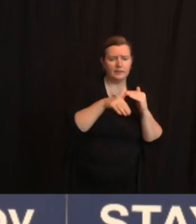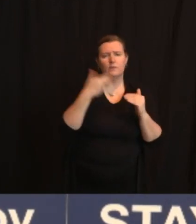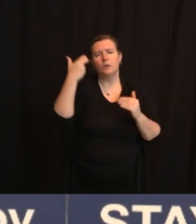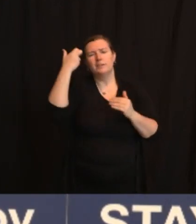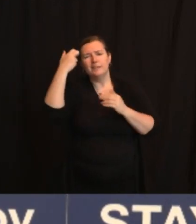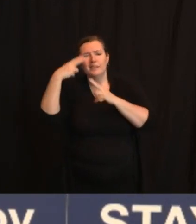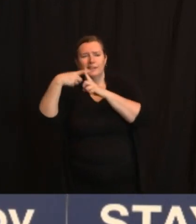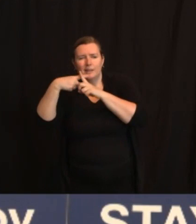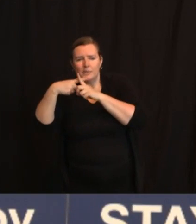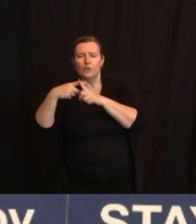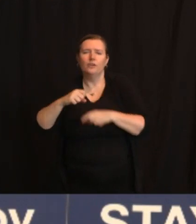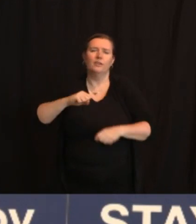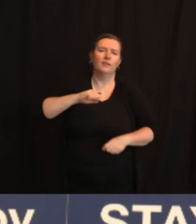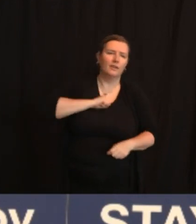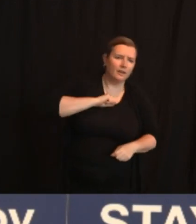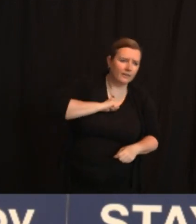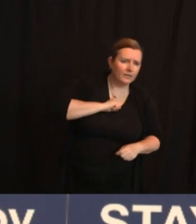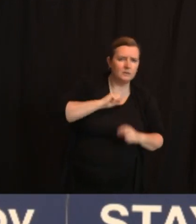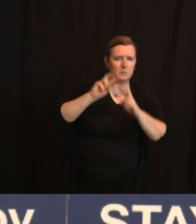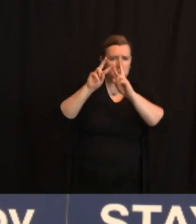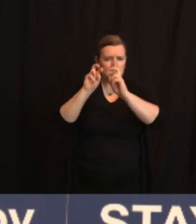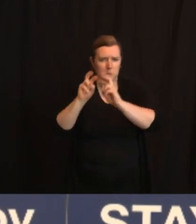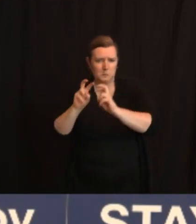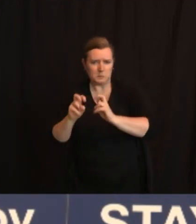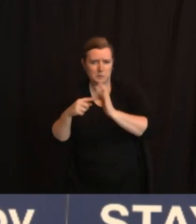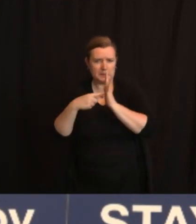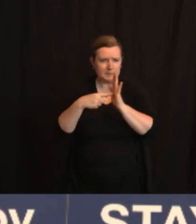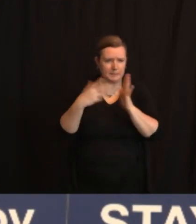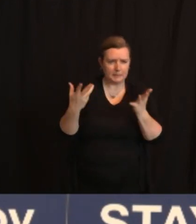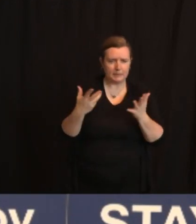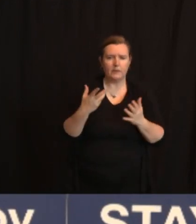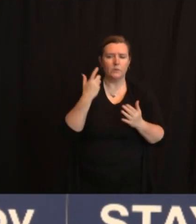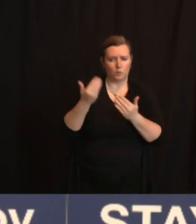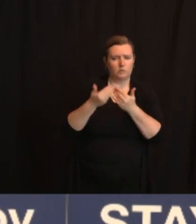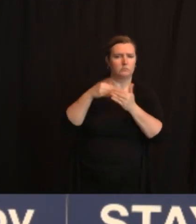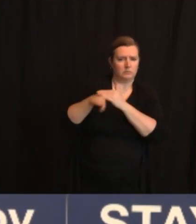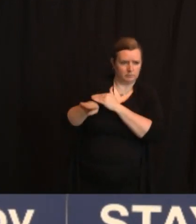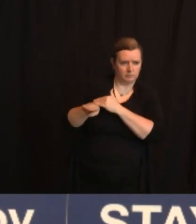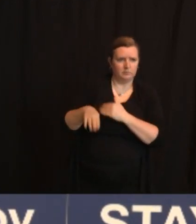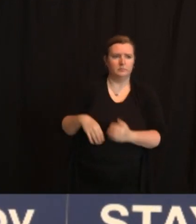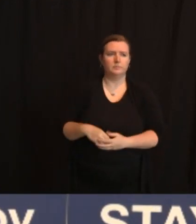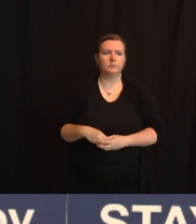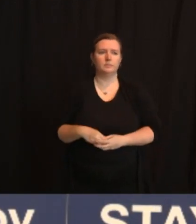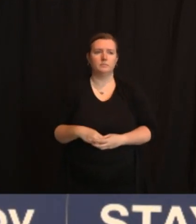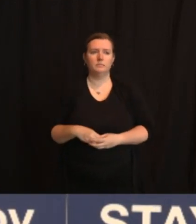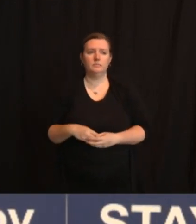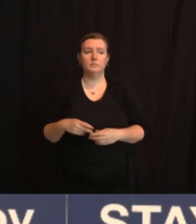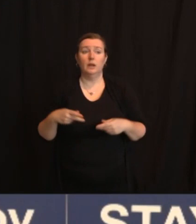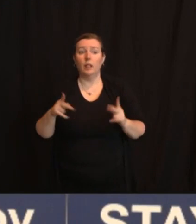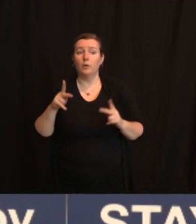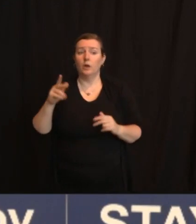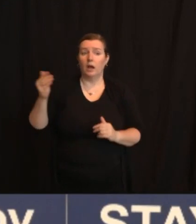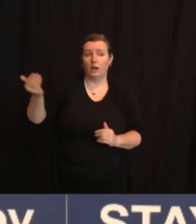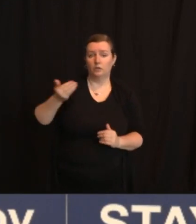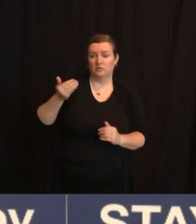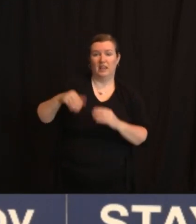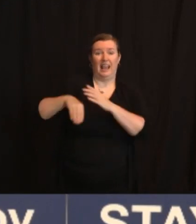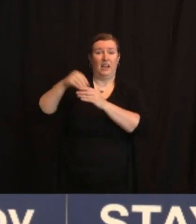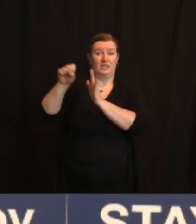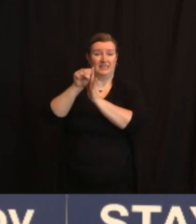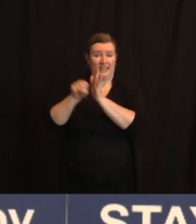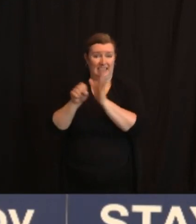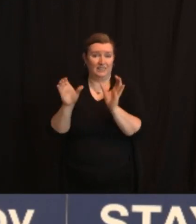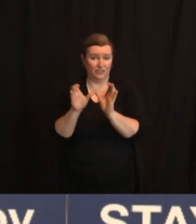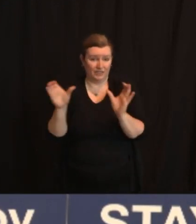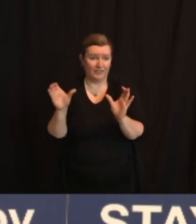screens for symptoms and temperature checks, allowing facilities to hire out-of-state certified nurse aides